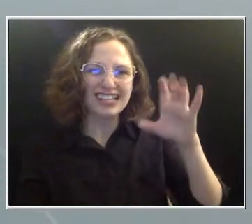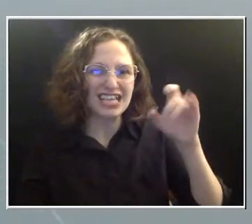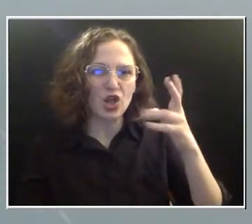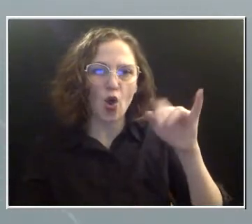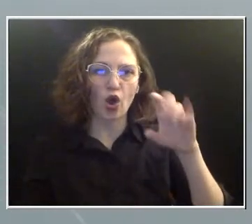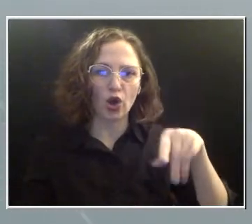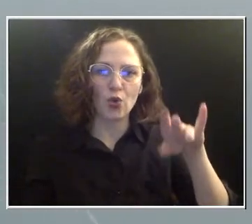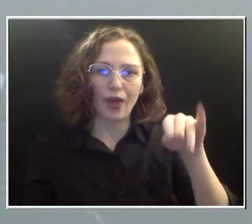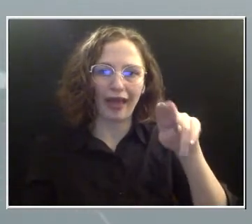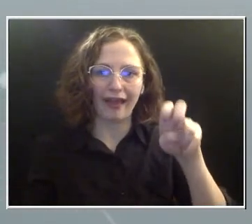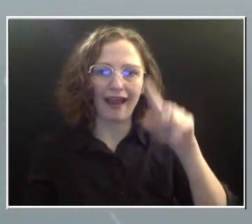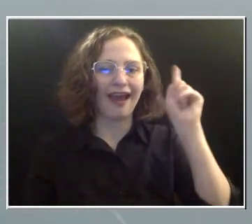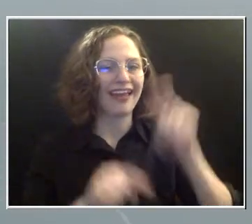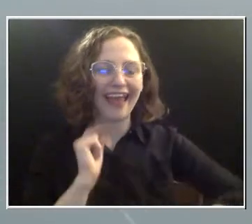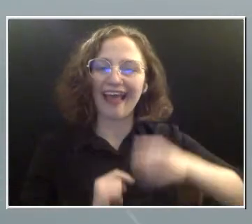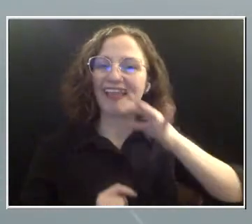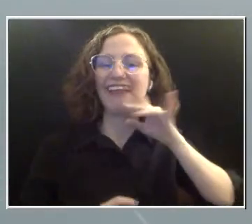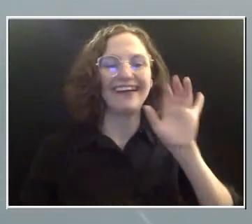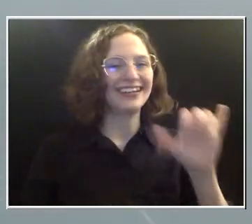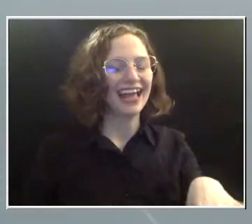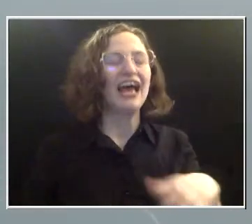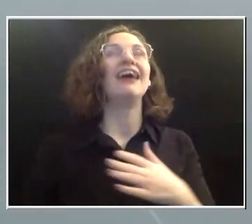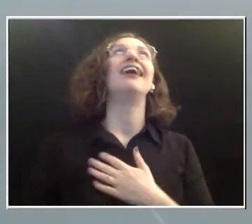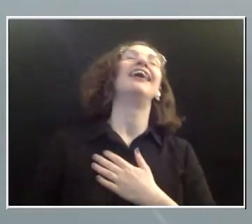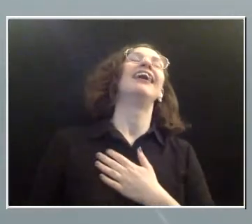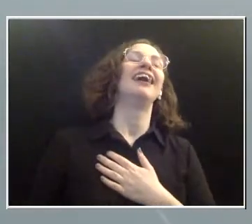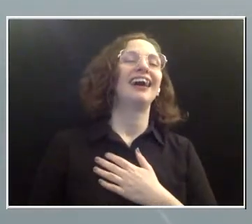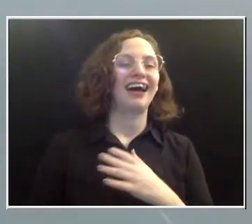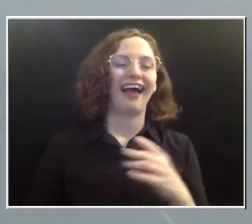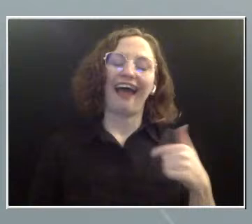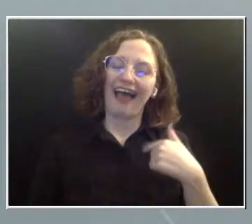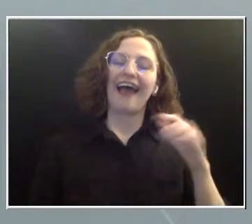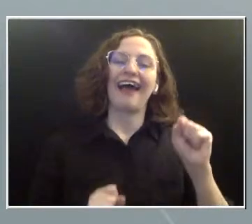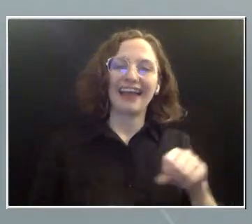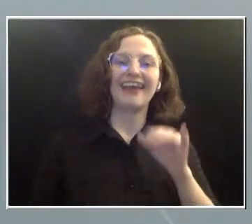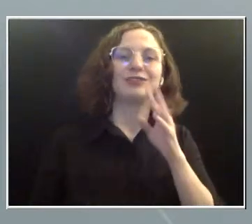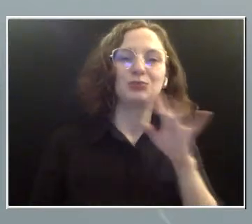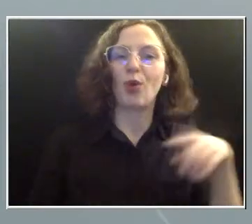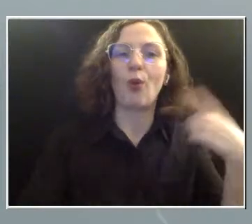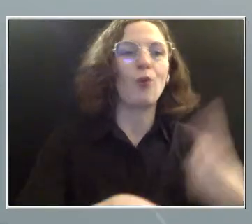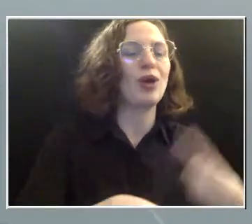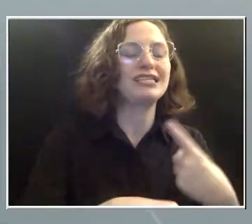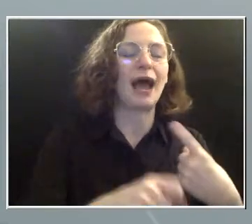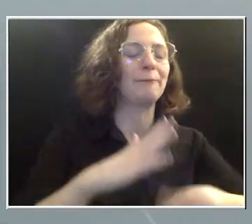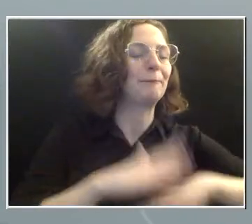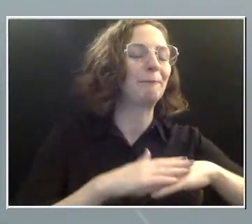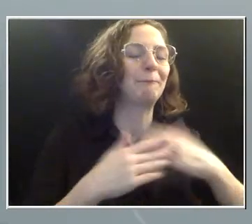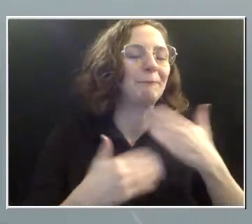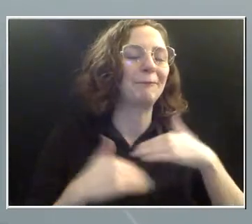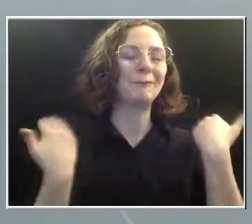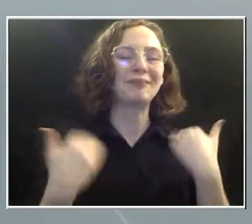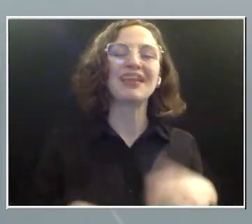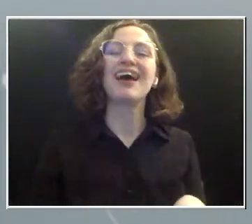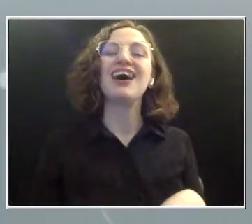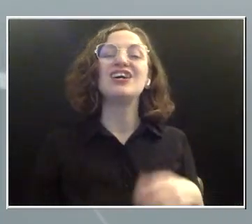Hydroxychloroquine. Hey, Thank you. that's a lot of syllables. That's okay. That's why you make the big bucks. You get to say the big words. Yeah. But that number in that study was like